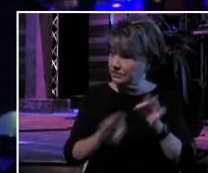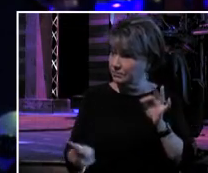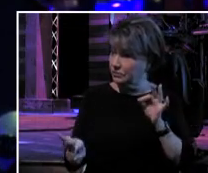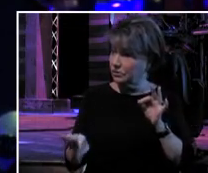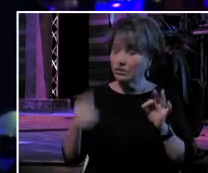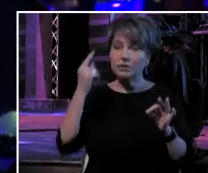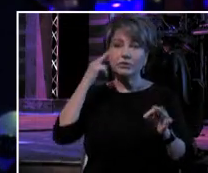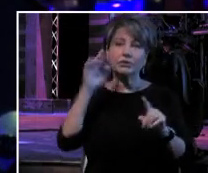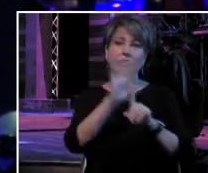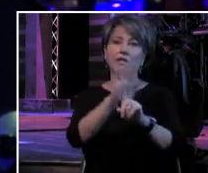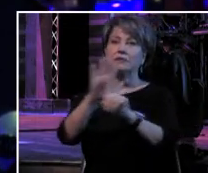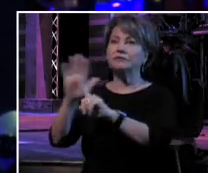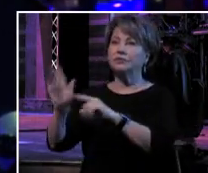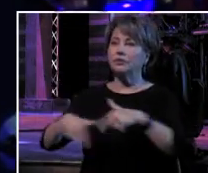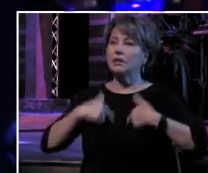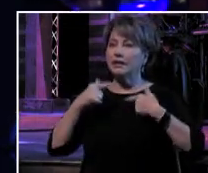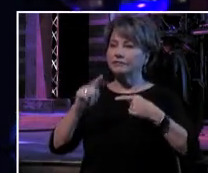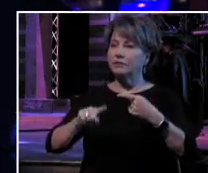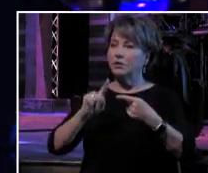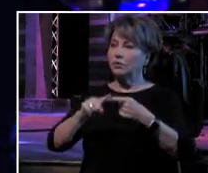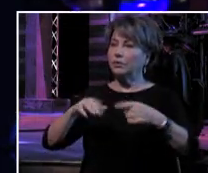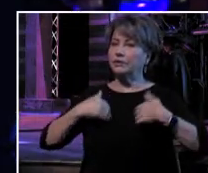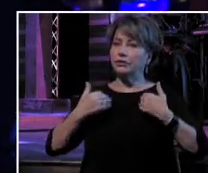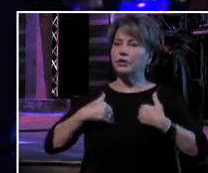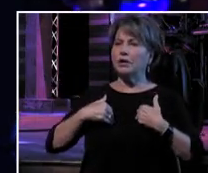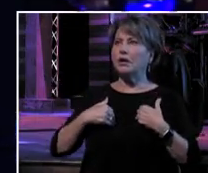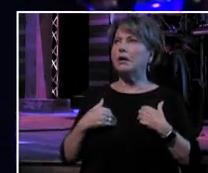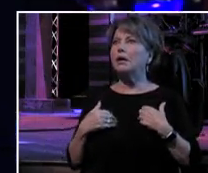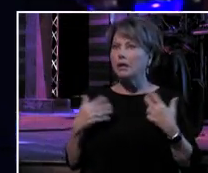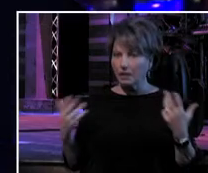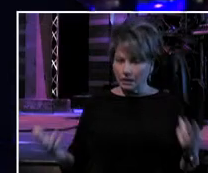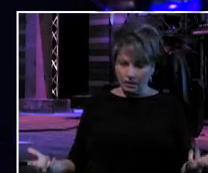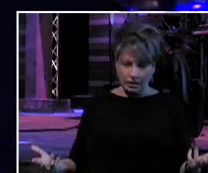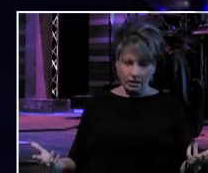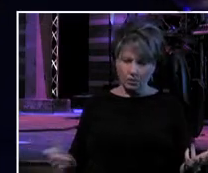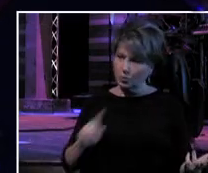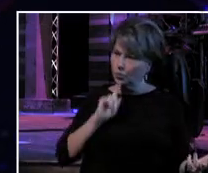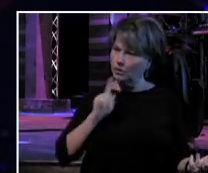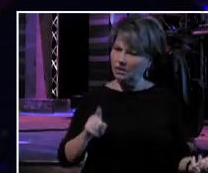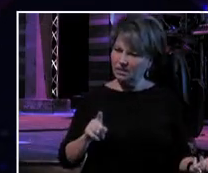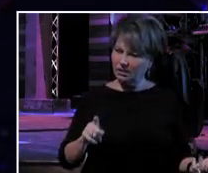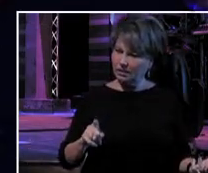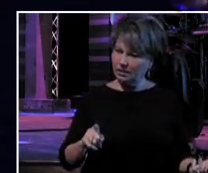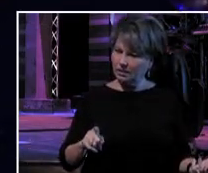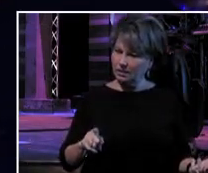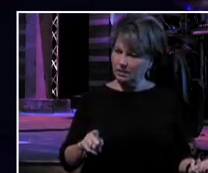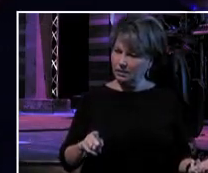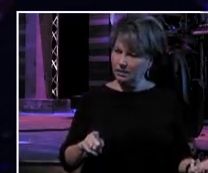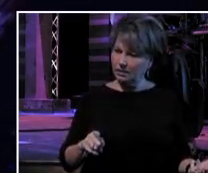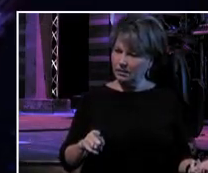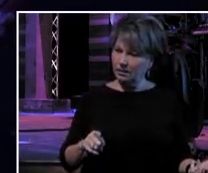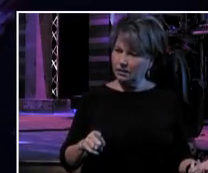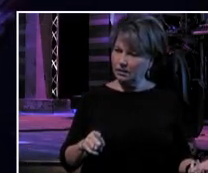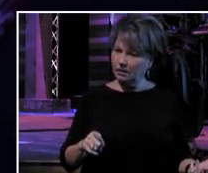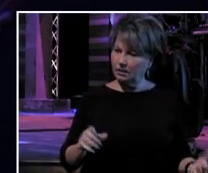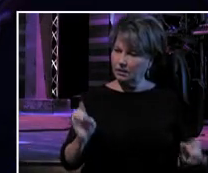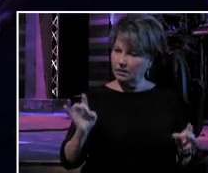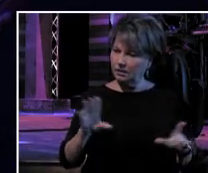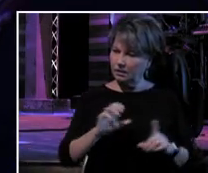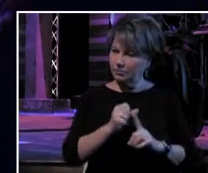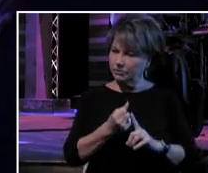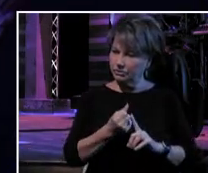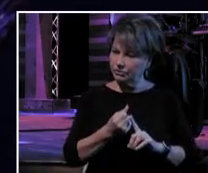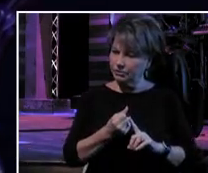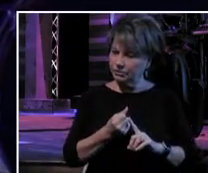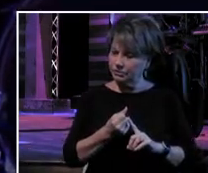think of your life when you're young as, oh, that's way off there, and my odds are so little that anything bad will happen to me where I would die. But